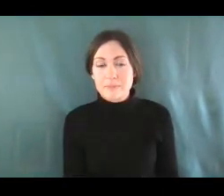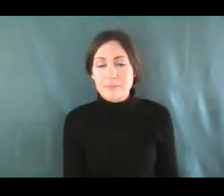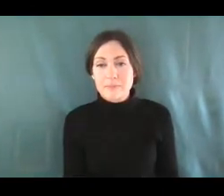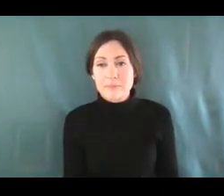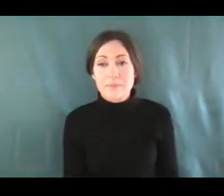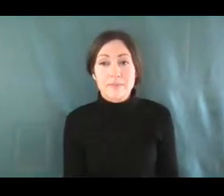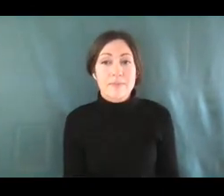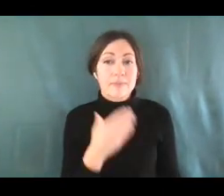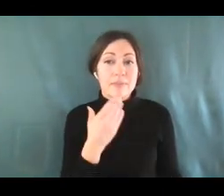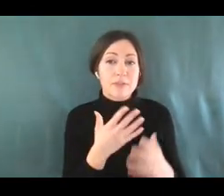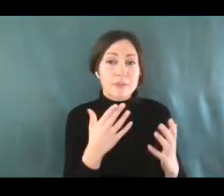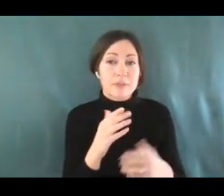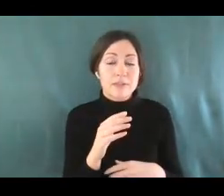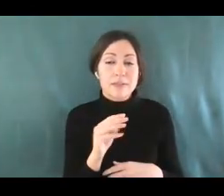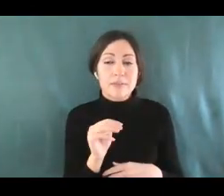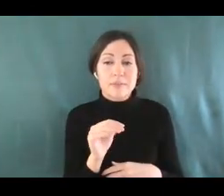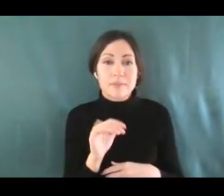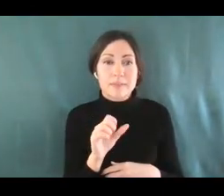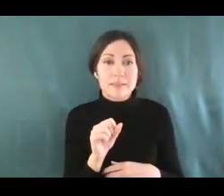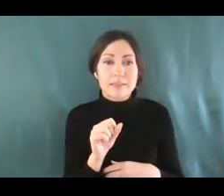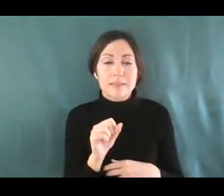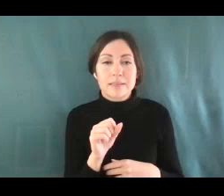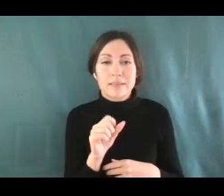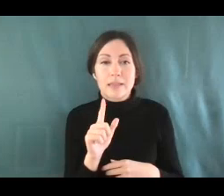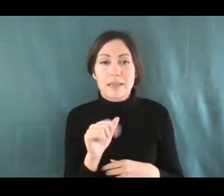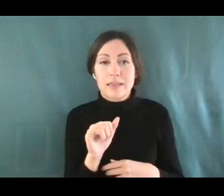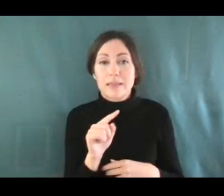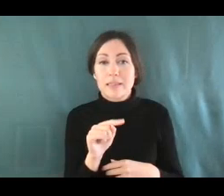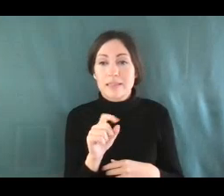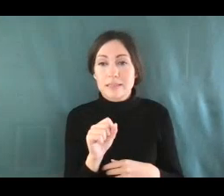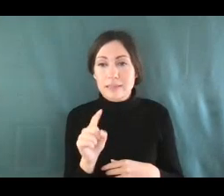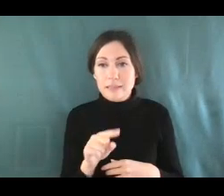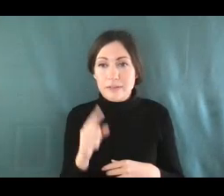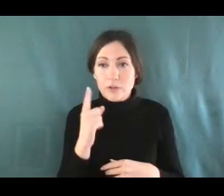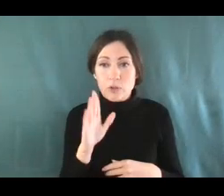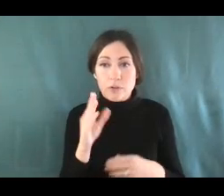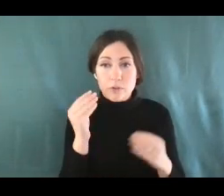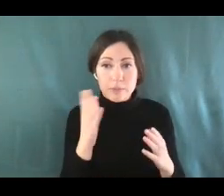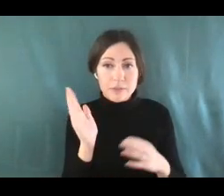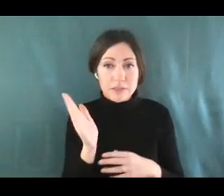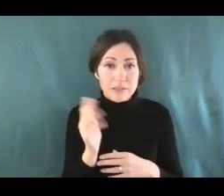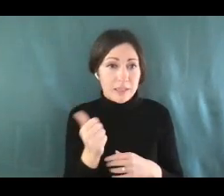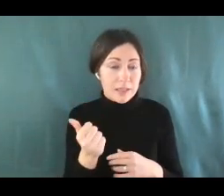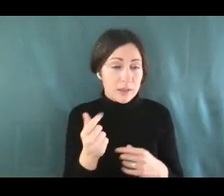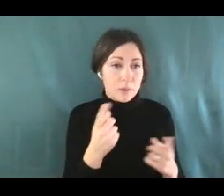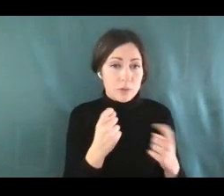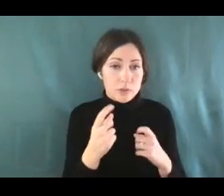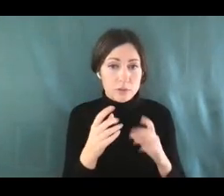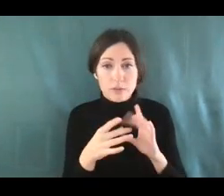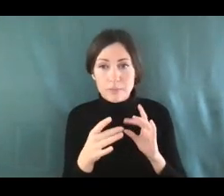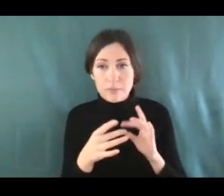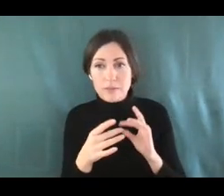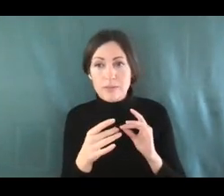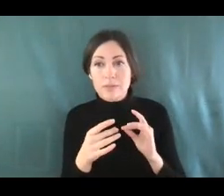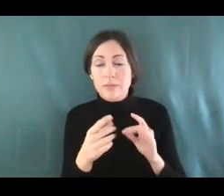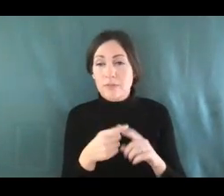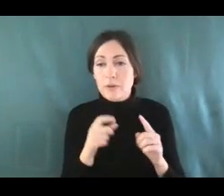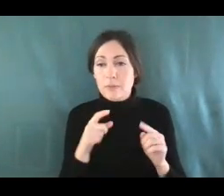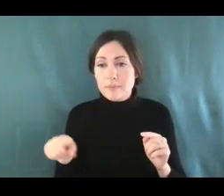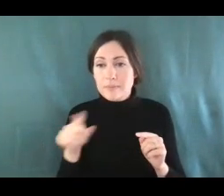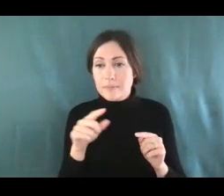Thank you so much, Ms. Litz, for your informative presentation here. Are there any questions or comments from advisory committee